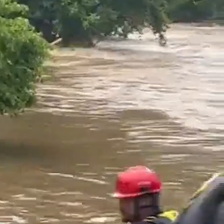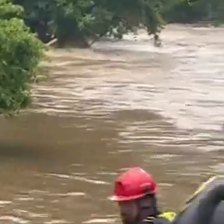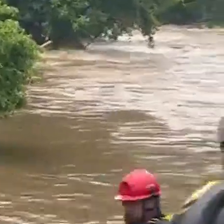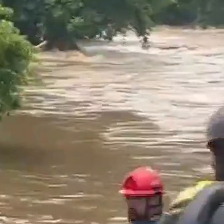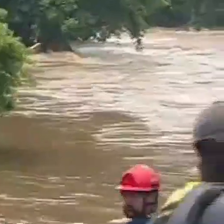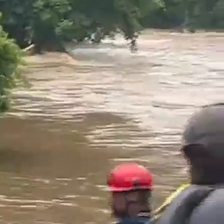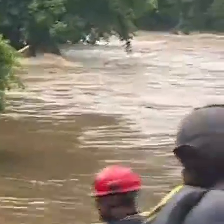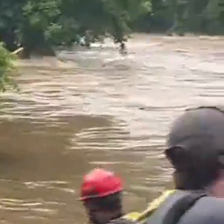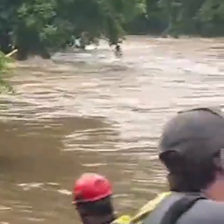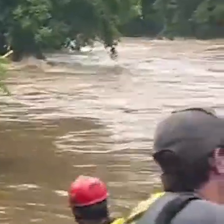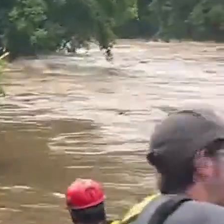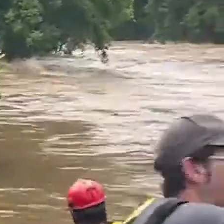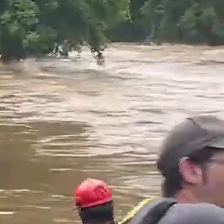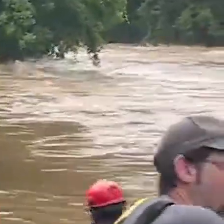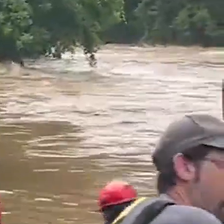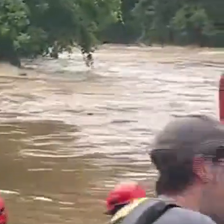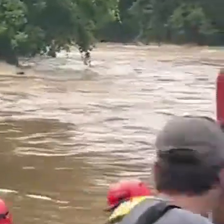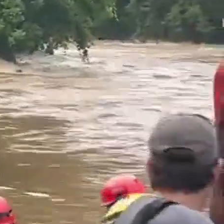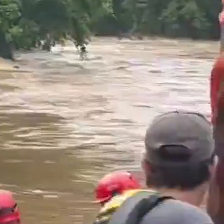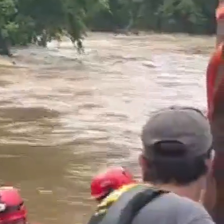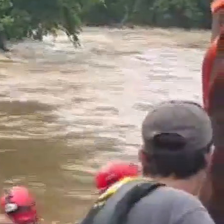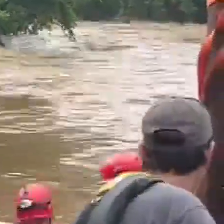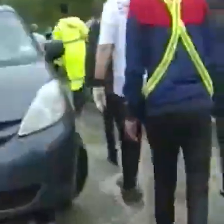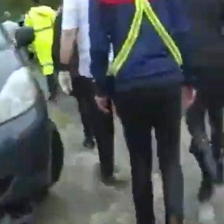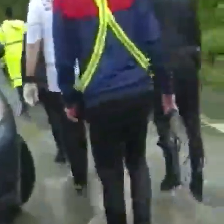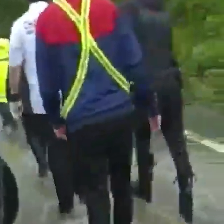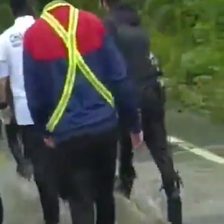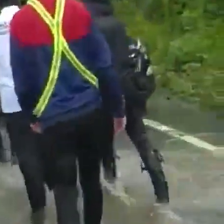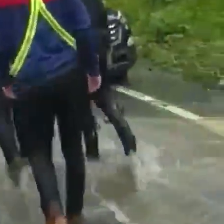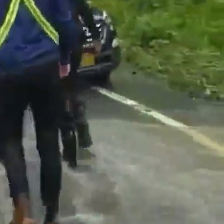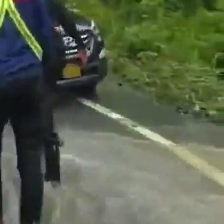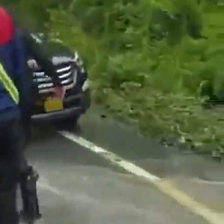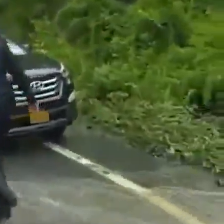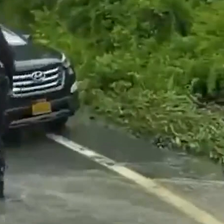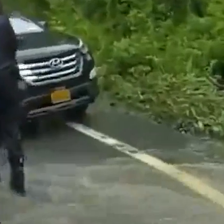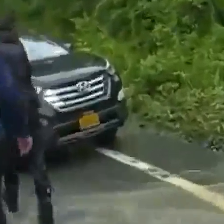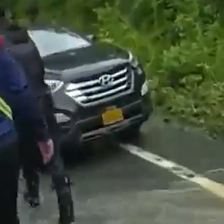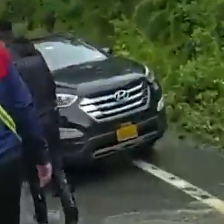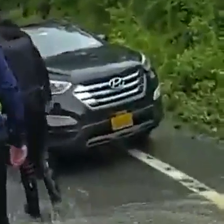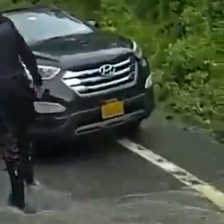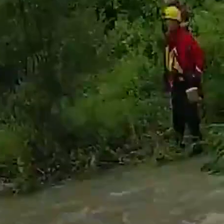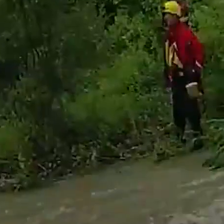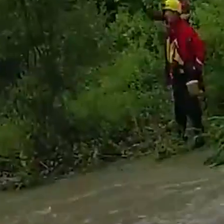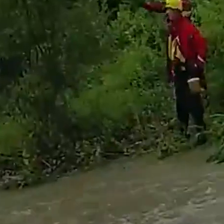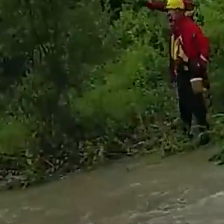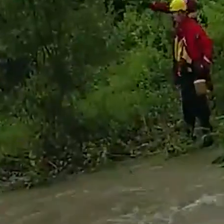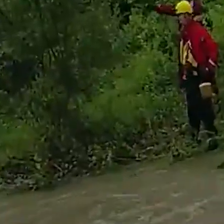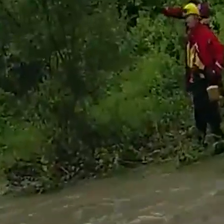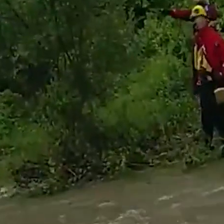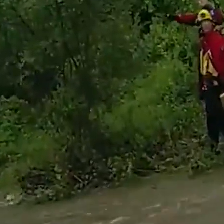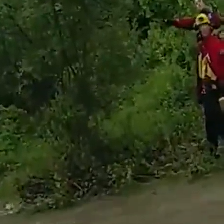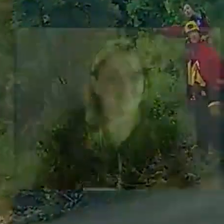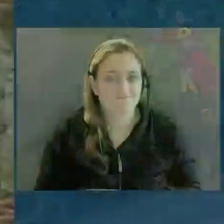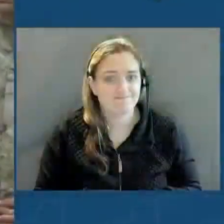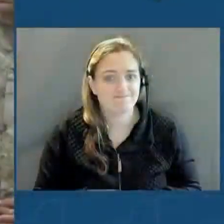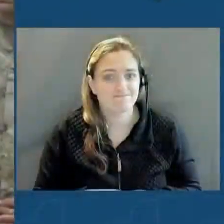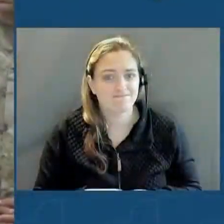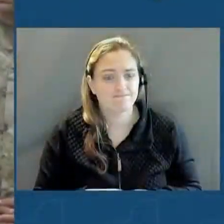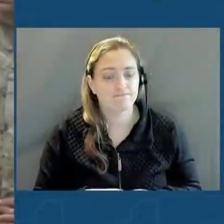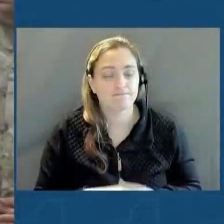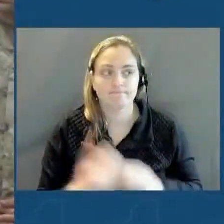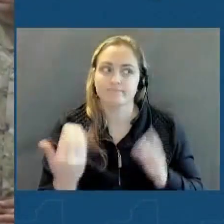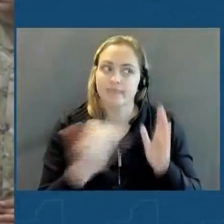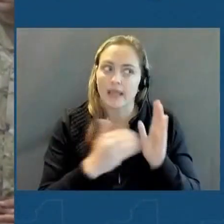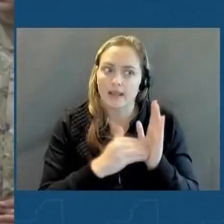flash flooding is predicted again today. And the governors of New York and Vermont have declared a state of emergency. Once again,